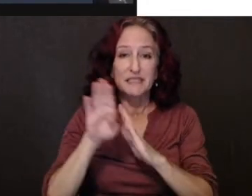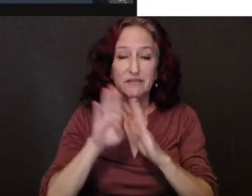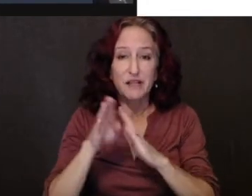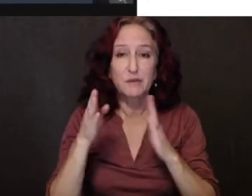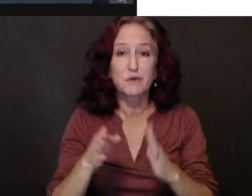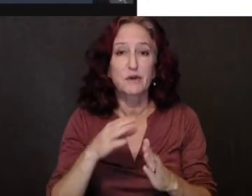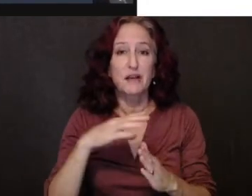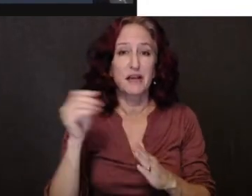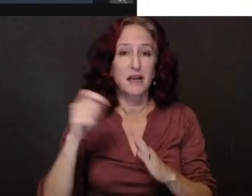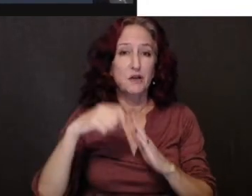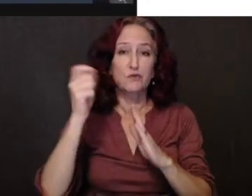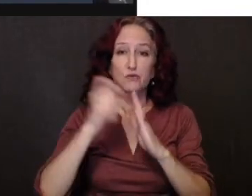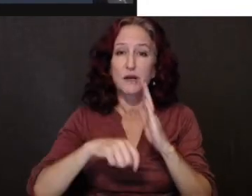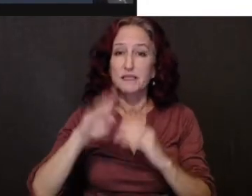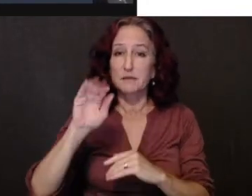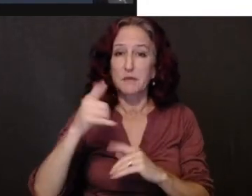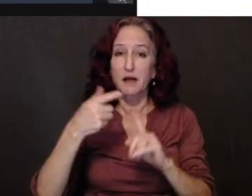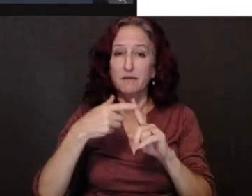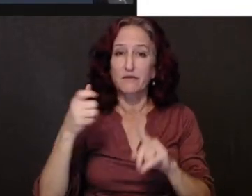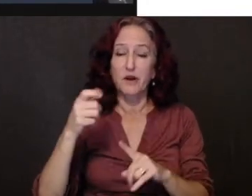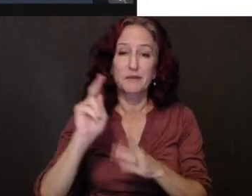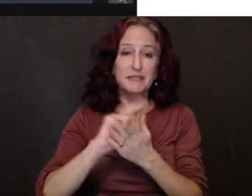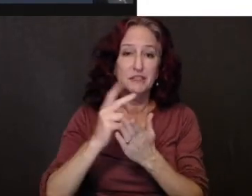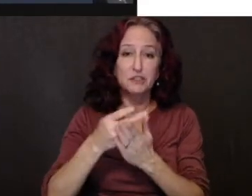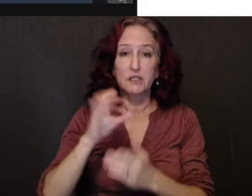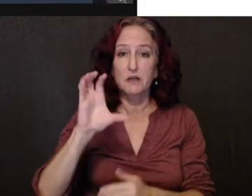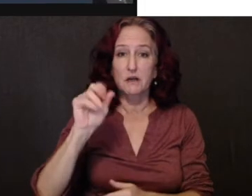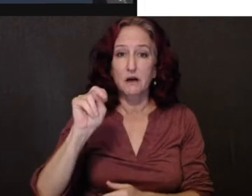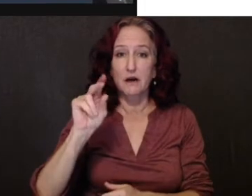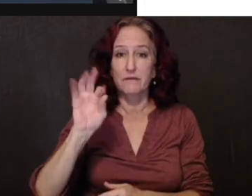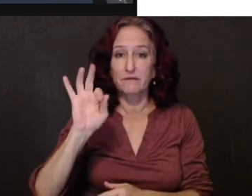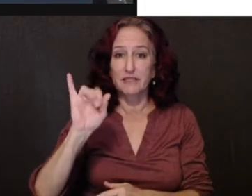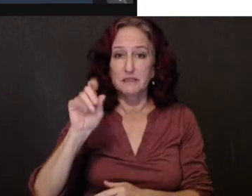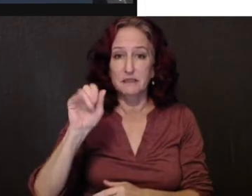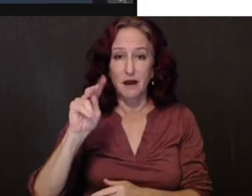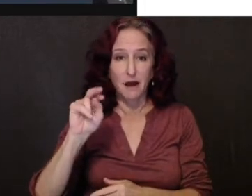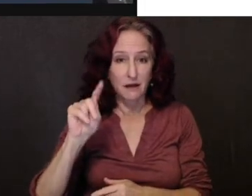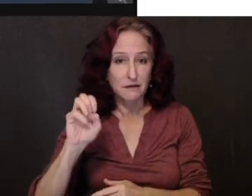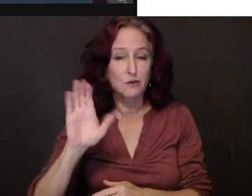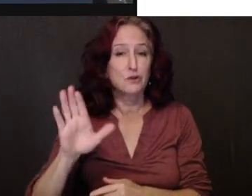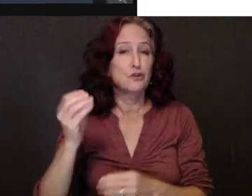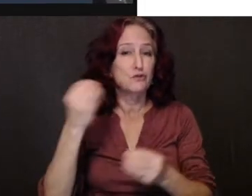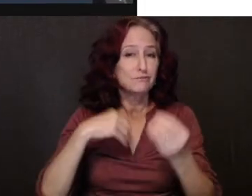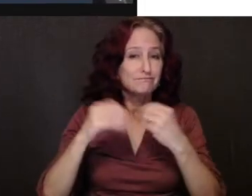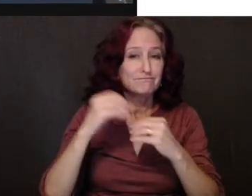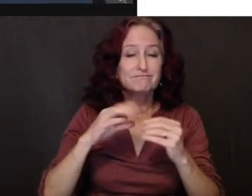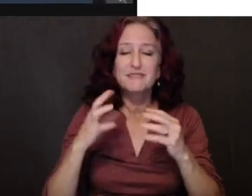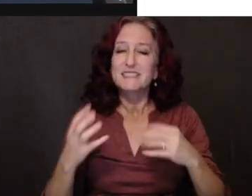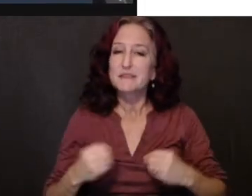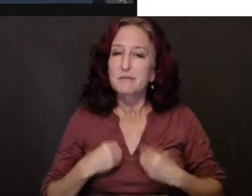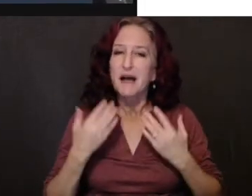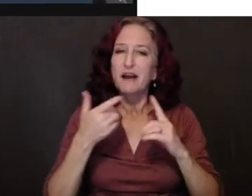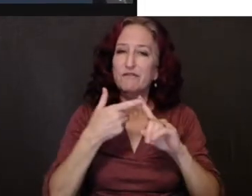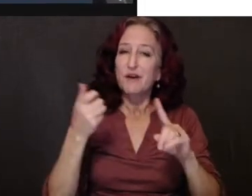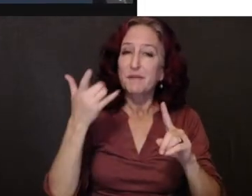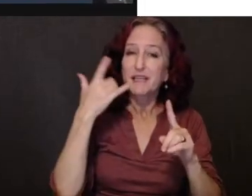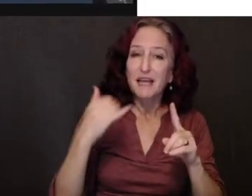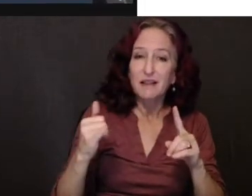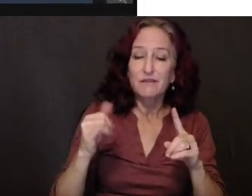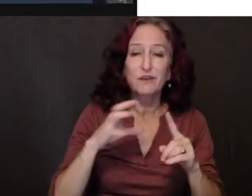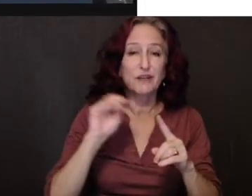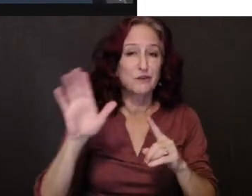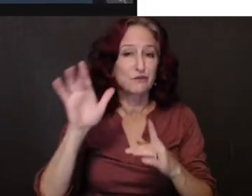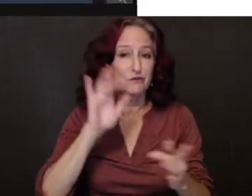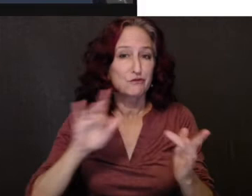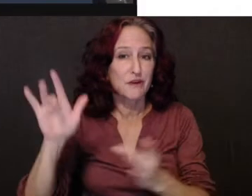and Carolyn Jung. Liren Baker is a food photographer, writer, recipe developer, and the creator of the food blog Kitchen Confidant,